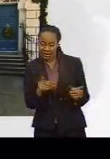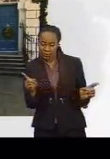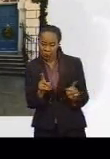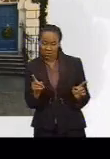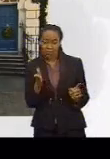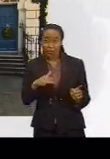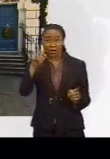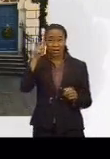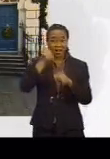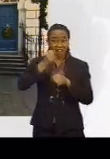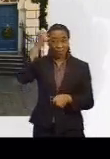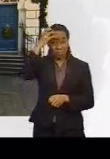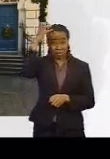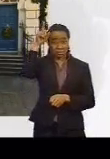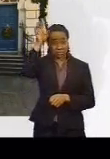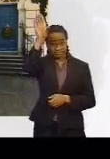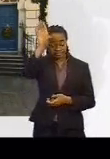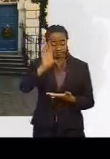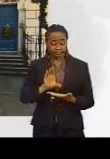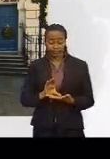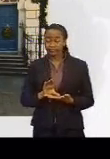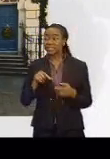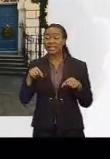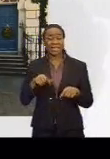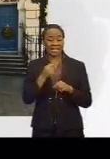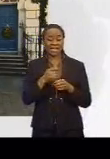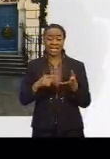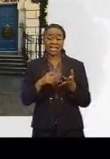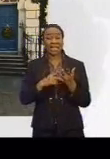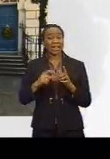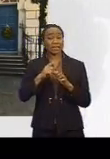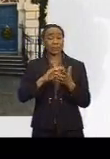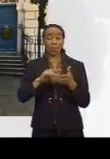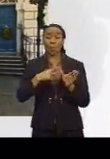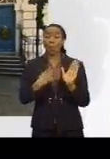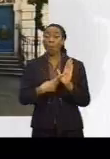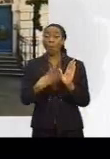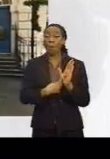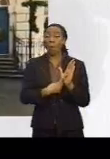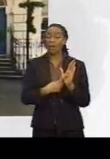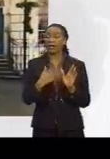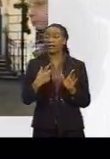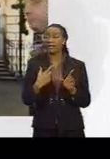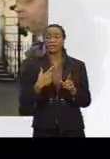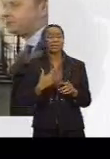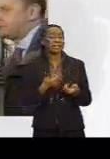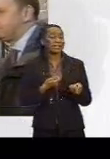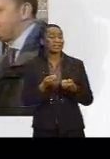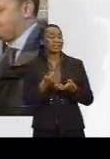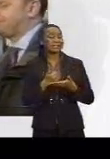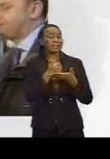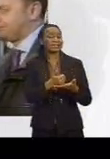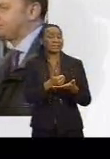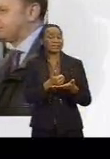where inside later on they'll be digesting some of the numbers to find out what it means for them. Let's bring in Keith Best, Assistant Director Financial Services